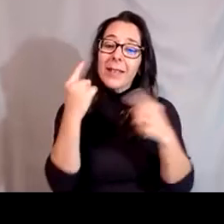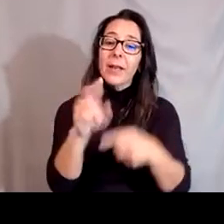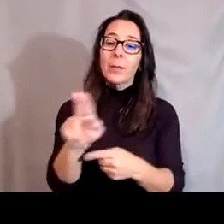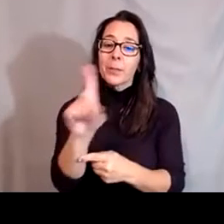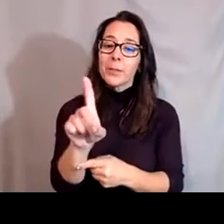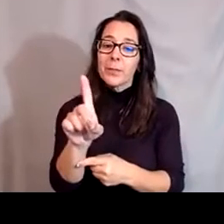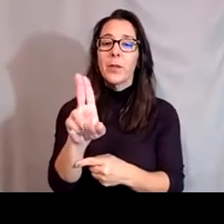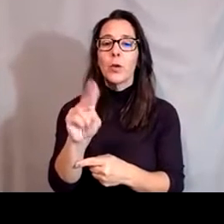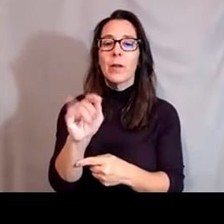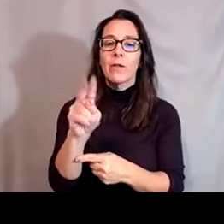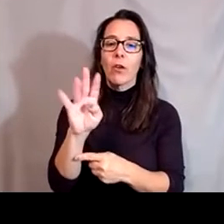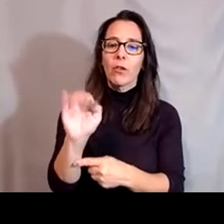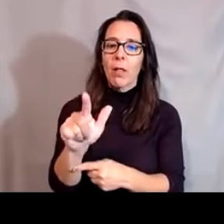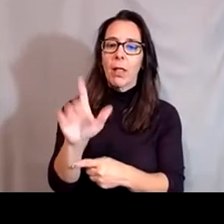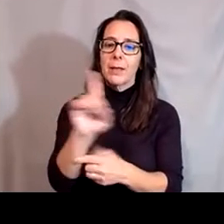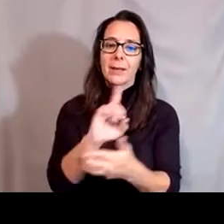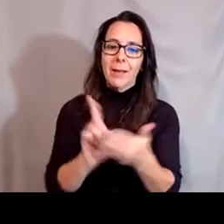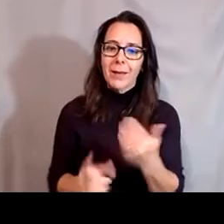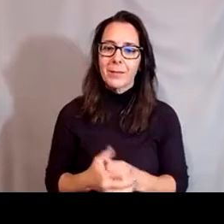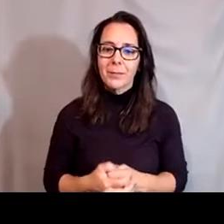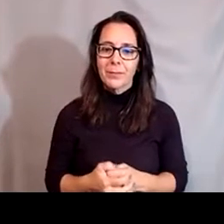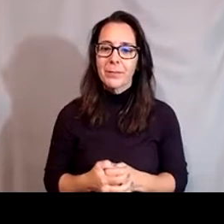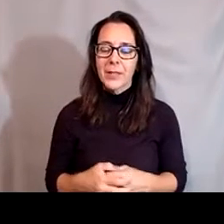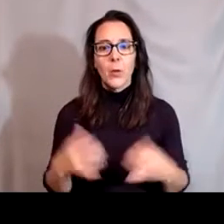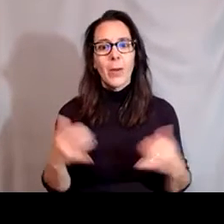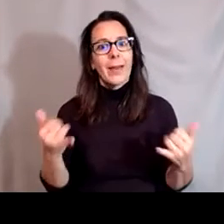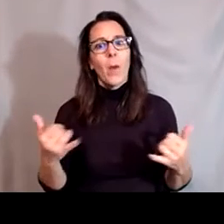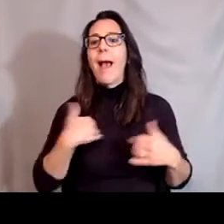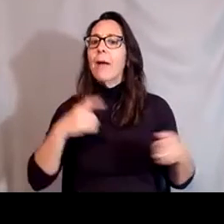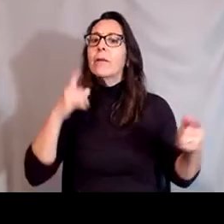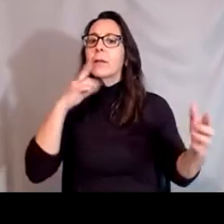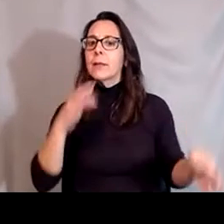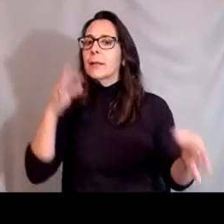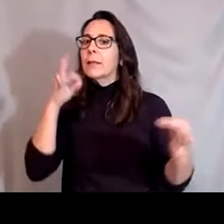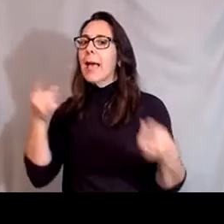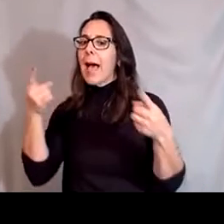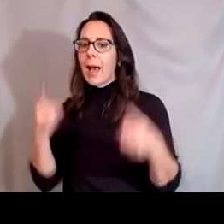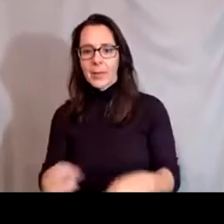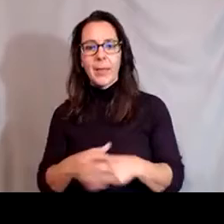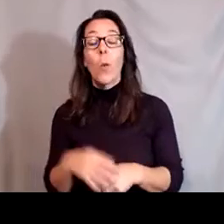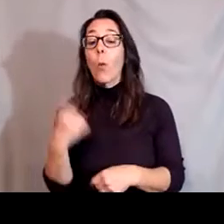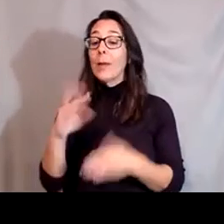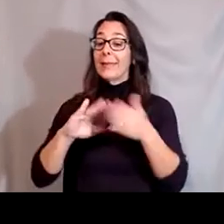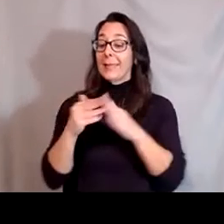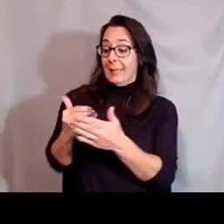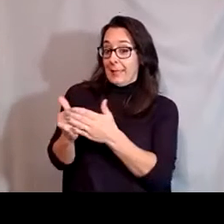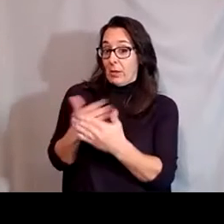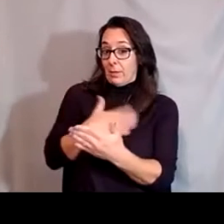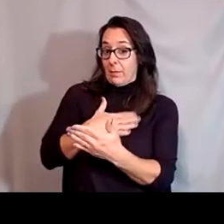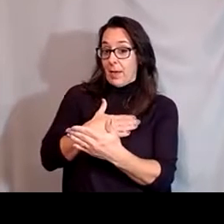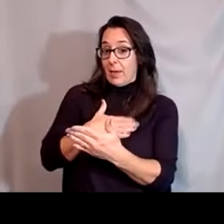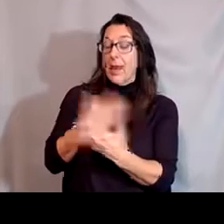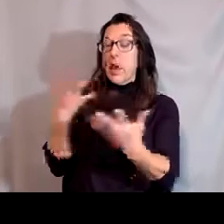investment decisions happening right now at the local levels. You have cities like one near mine, which was just considering closing a